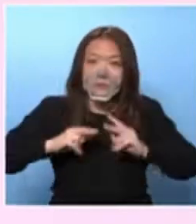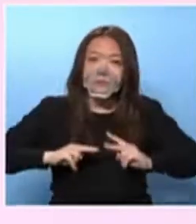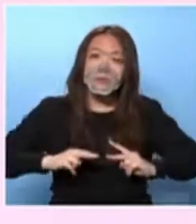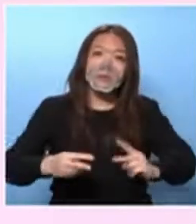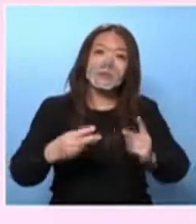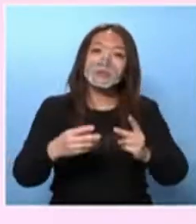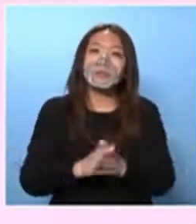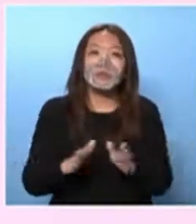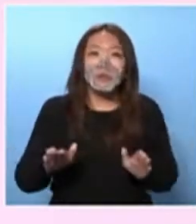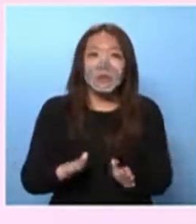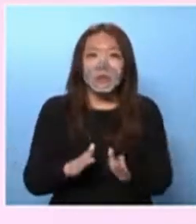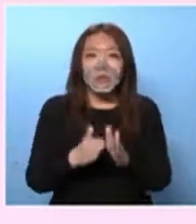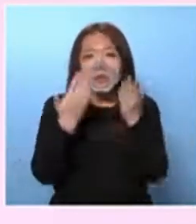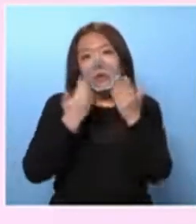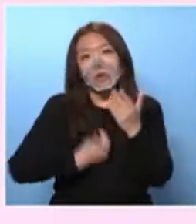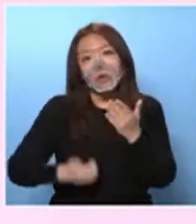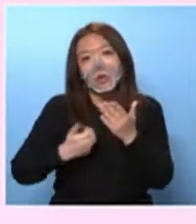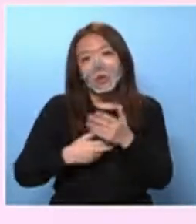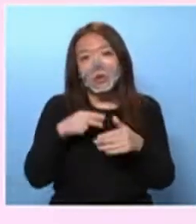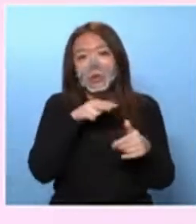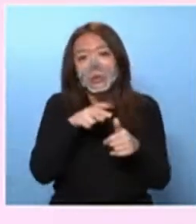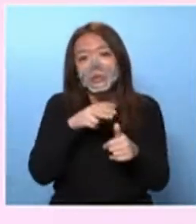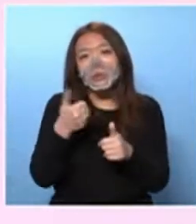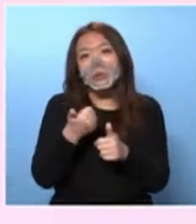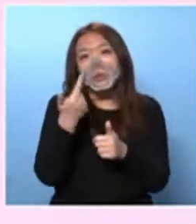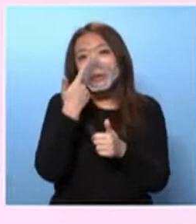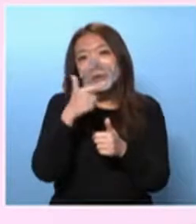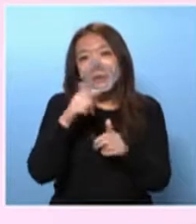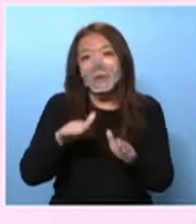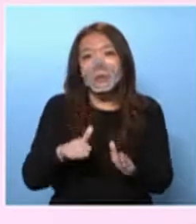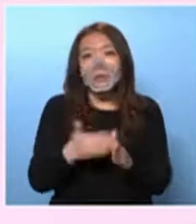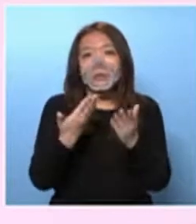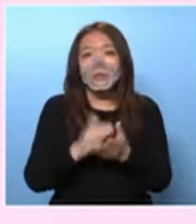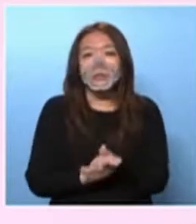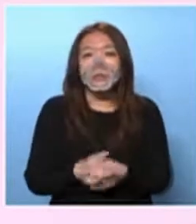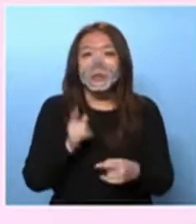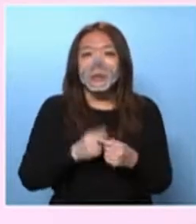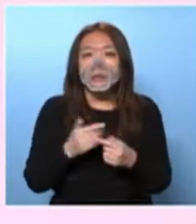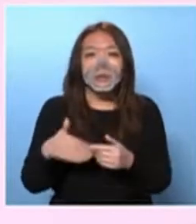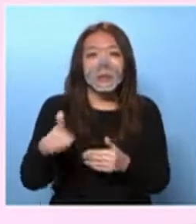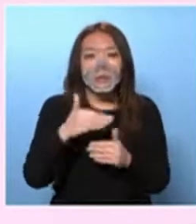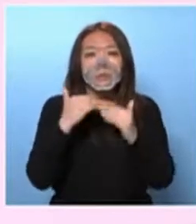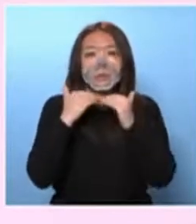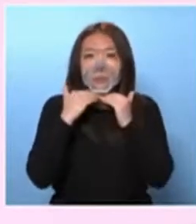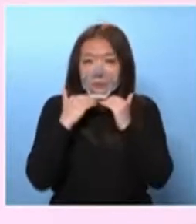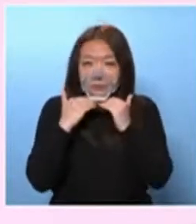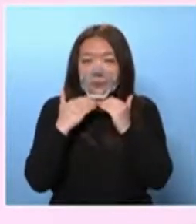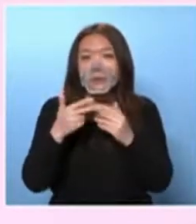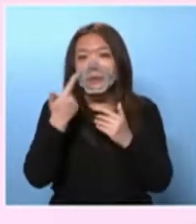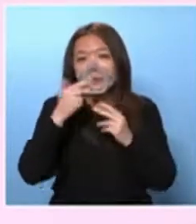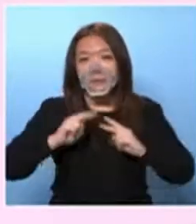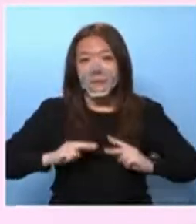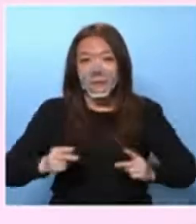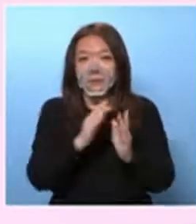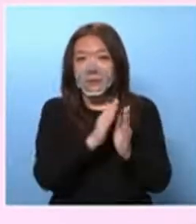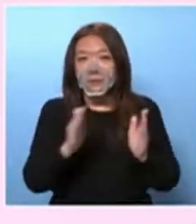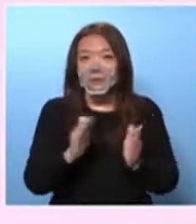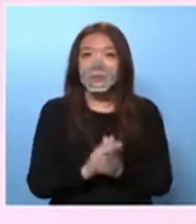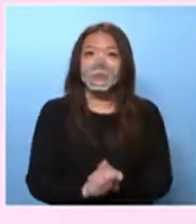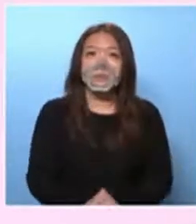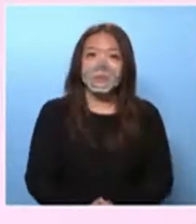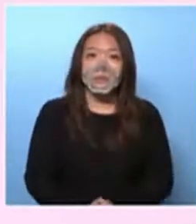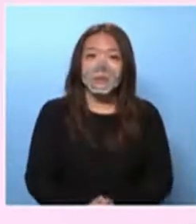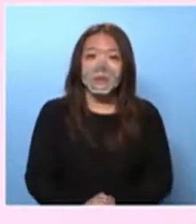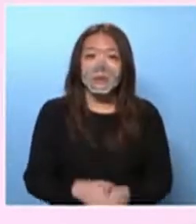Kong back on a track focusing on development. We are on course to embark on a new phase of good governance, which we all look forward to.